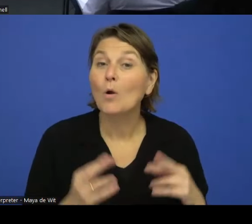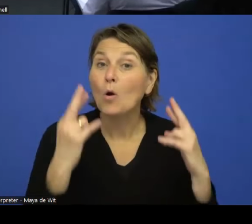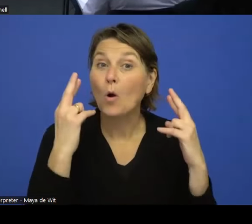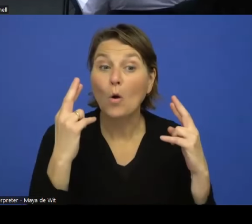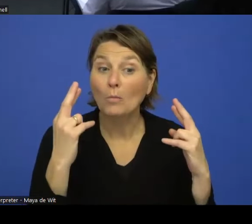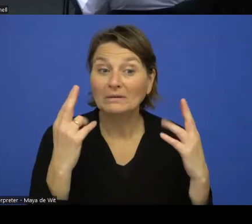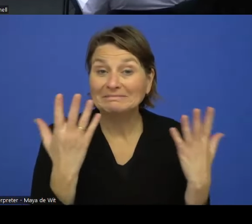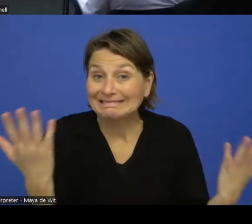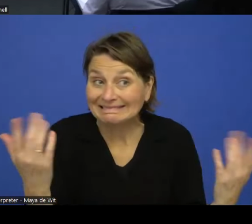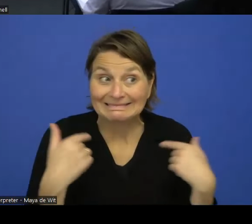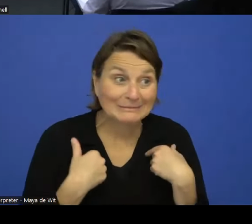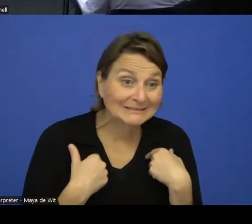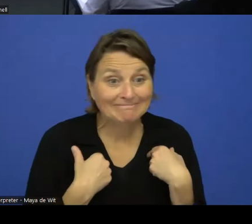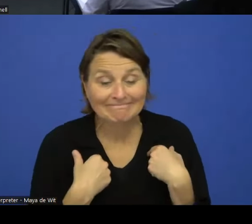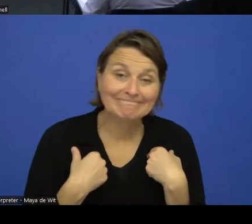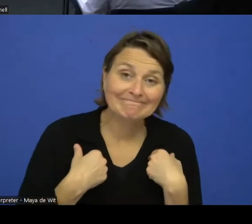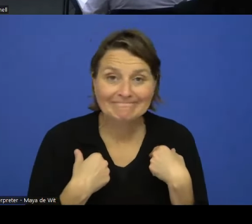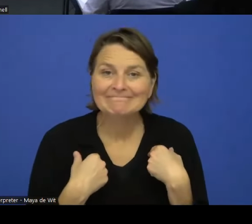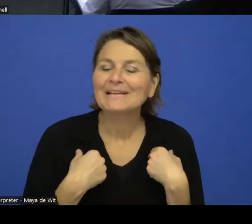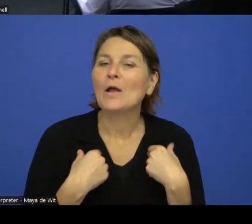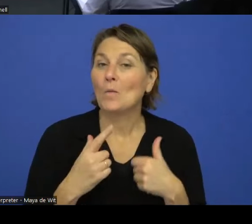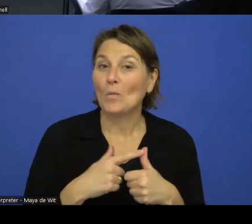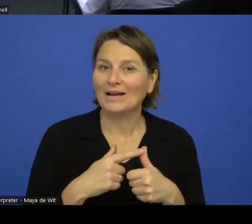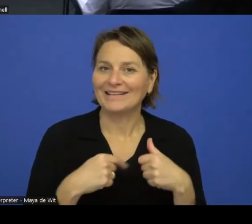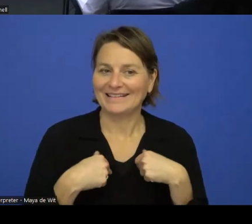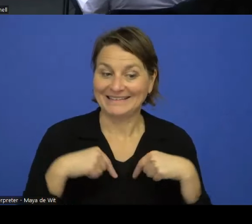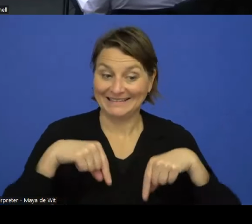mean, part of the reason for being excited by the centre is